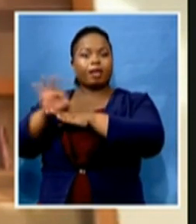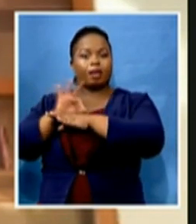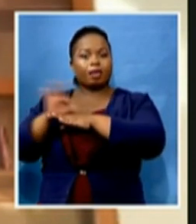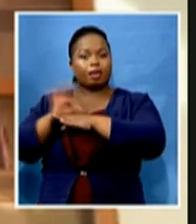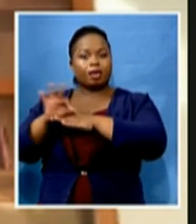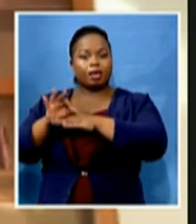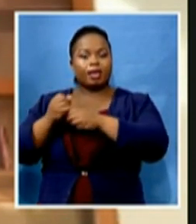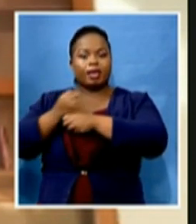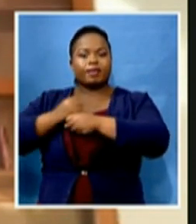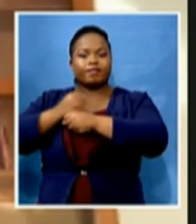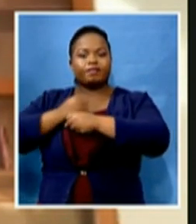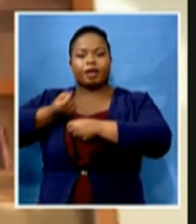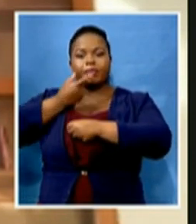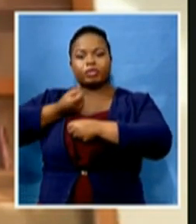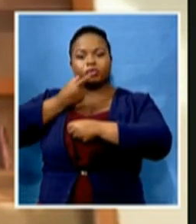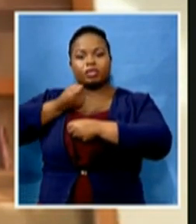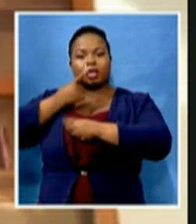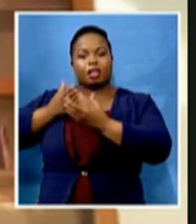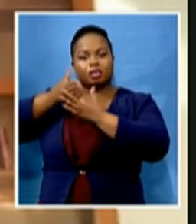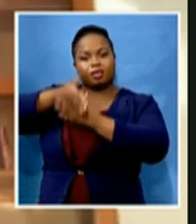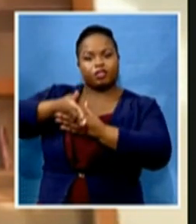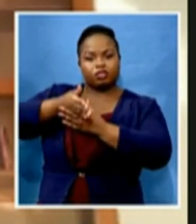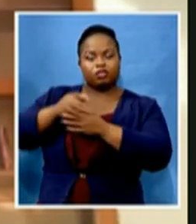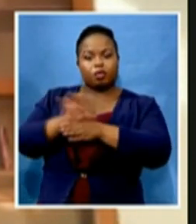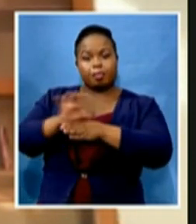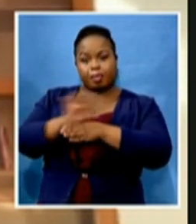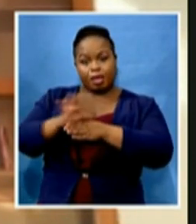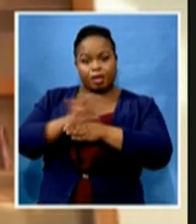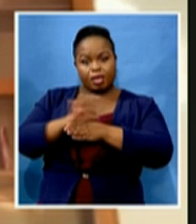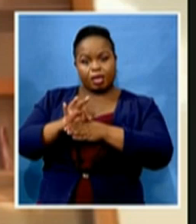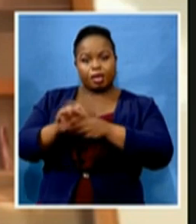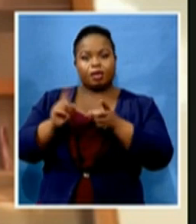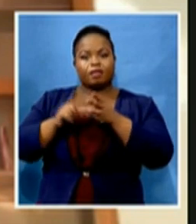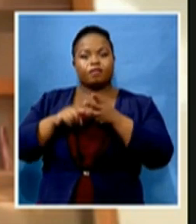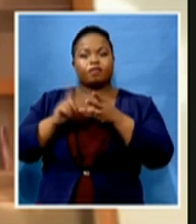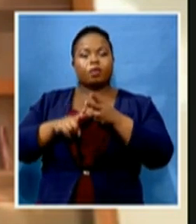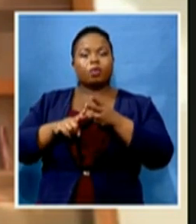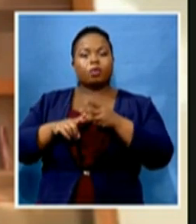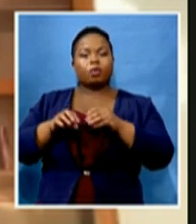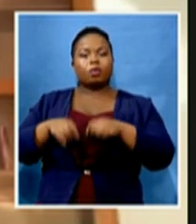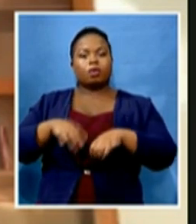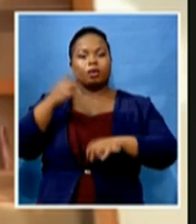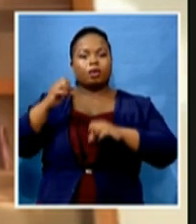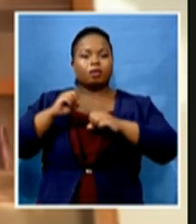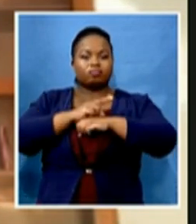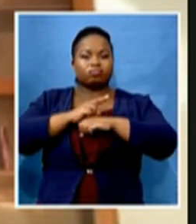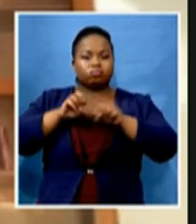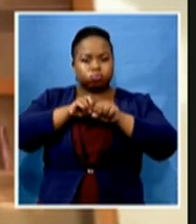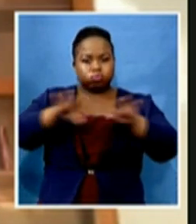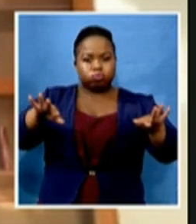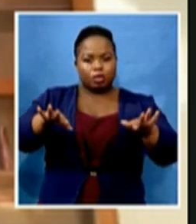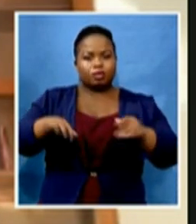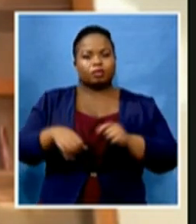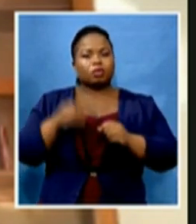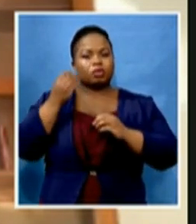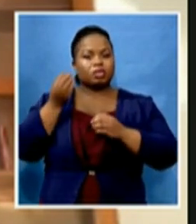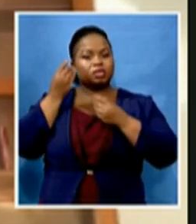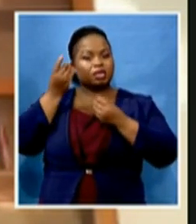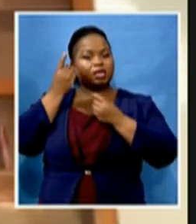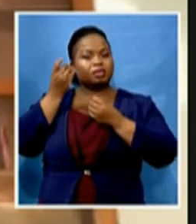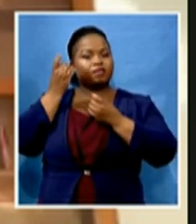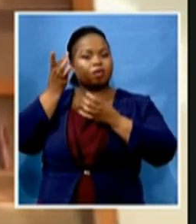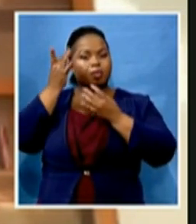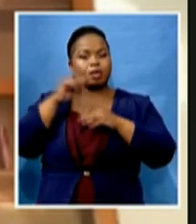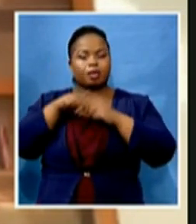for planning, pandemic data, multidisciplinary initiatives seeking to inform policy, and then other spatial